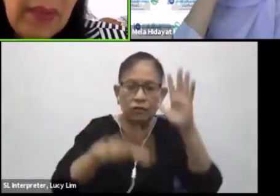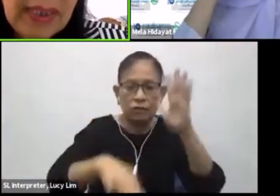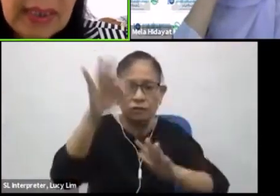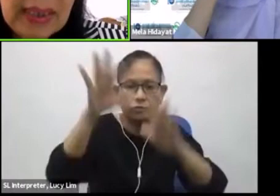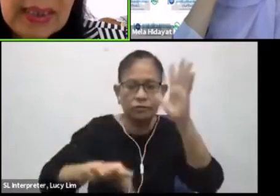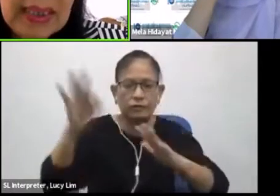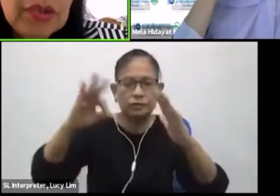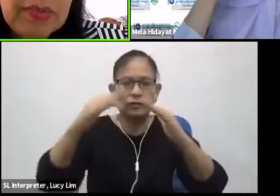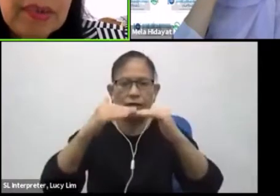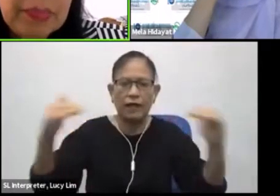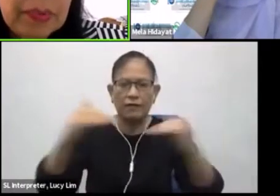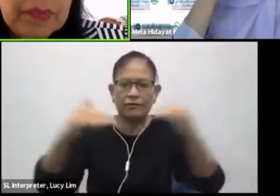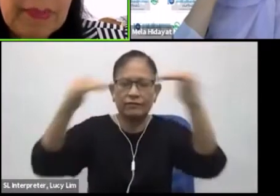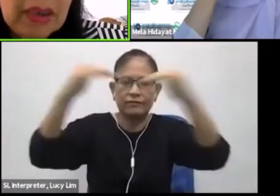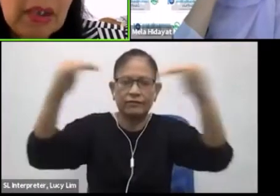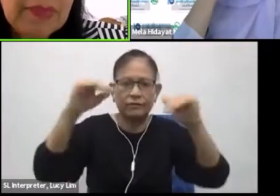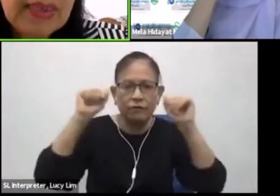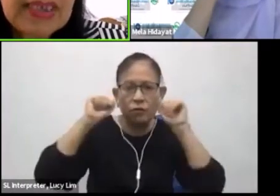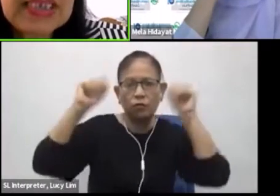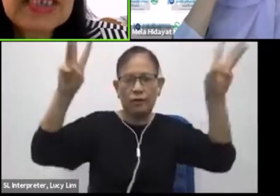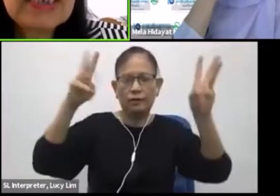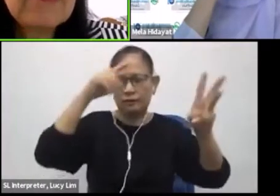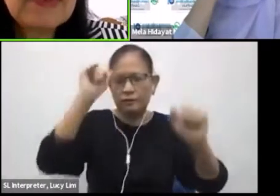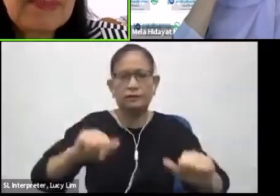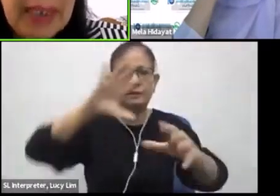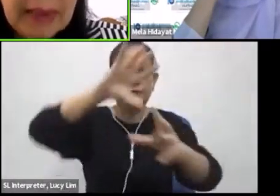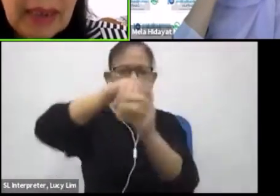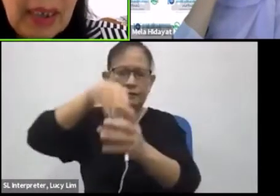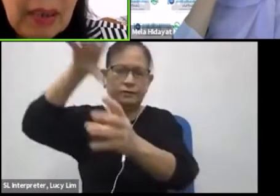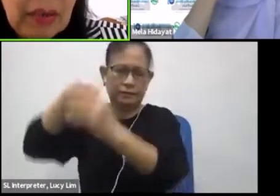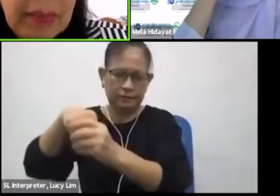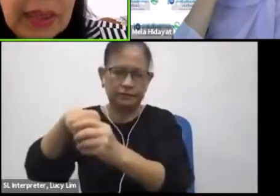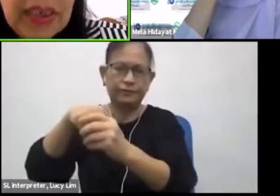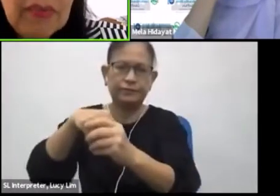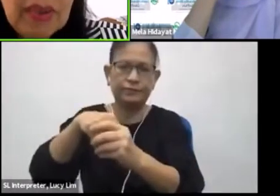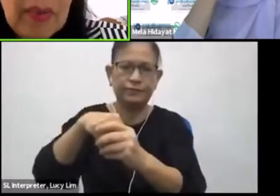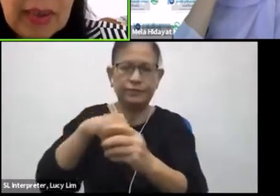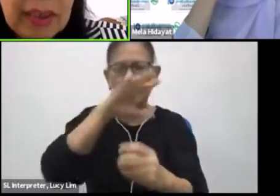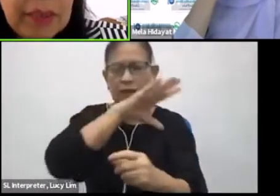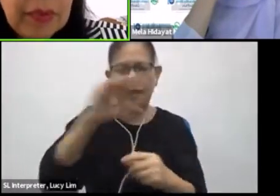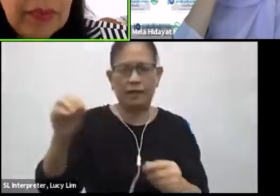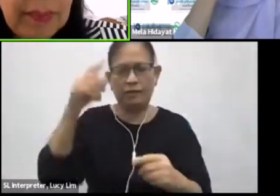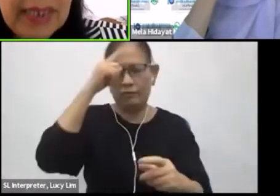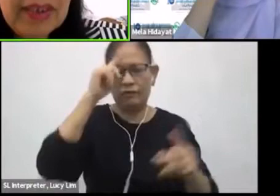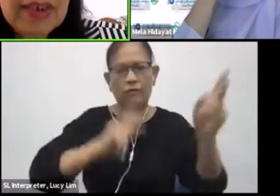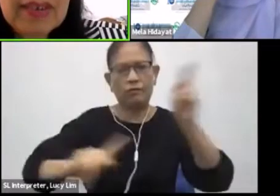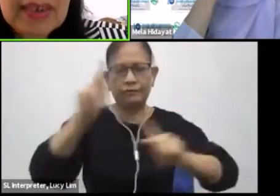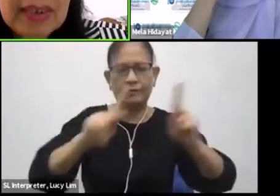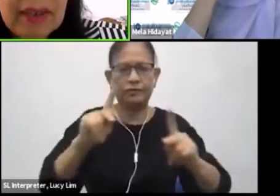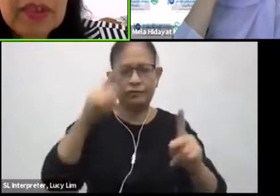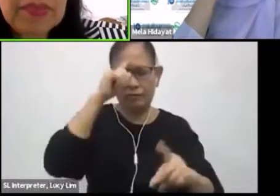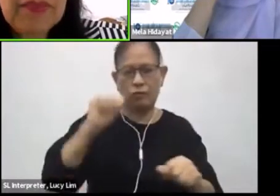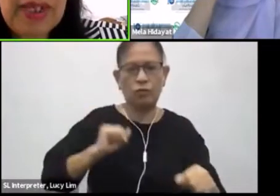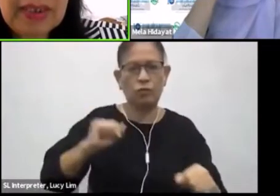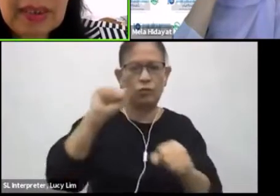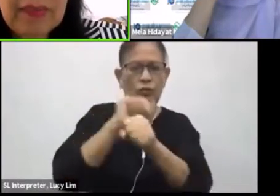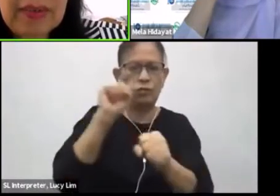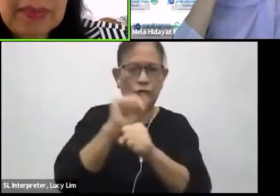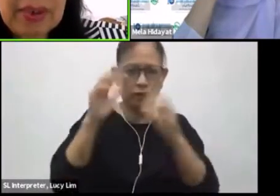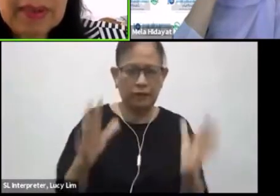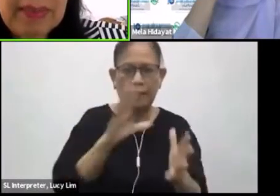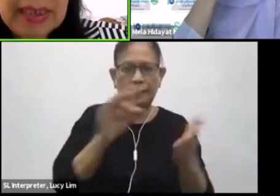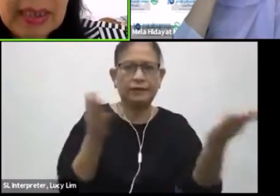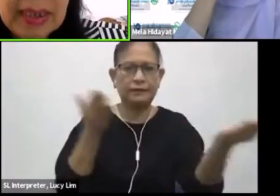of awareness that needs to be improved among community and even among humanitarian workers, program managers, and service providers.